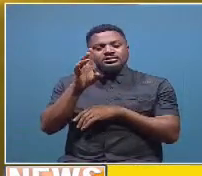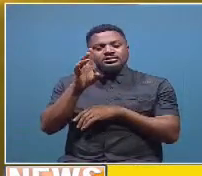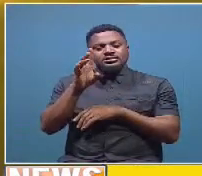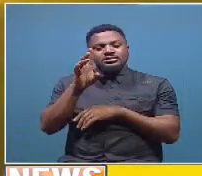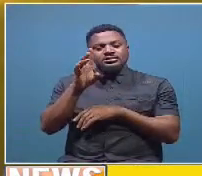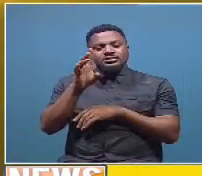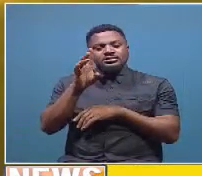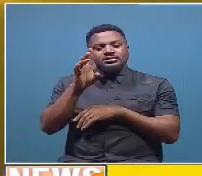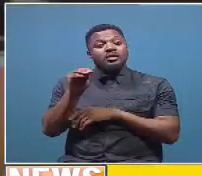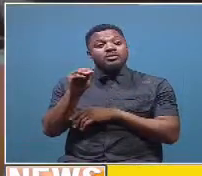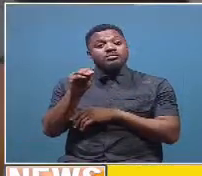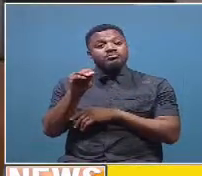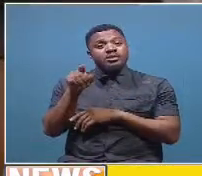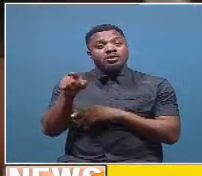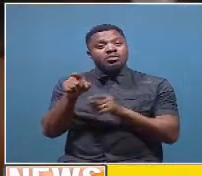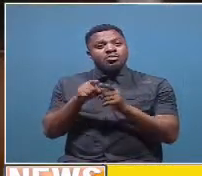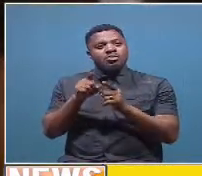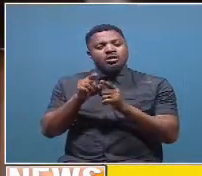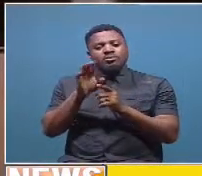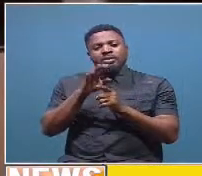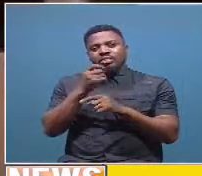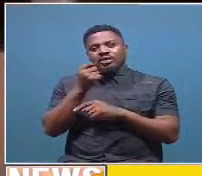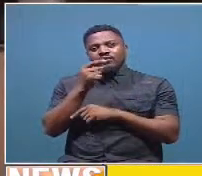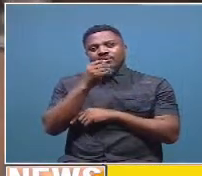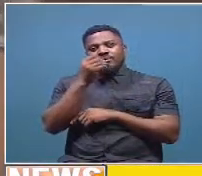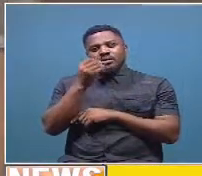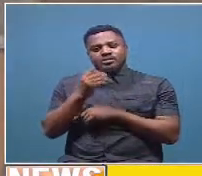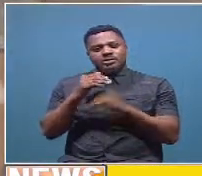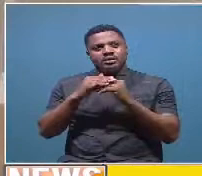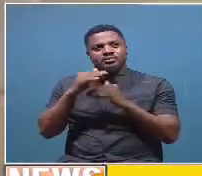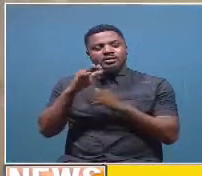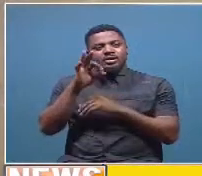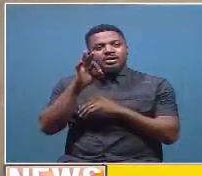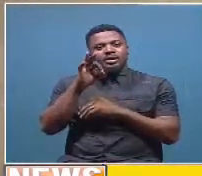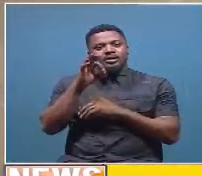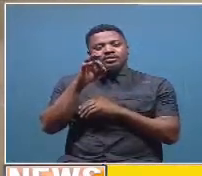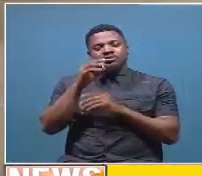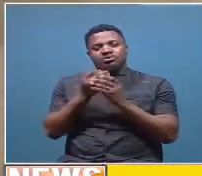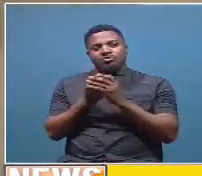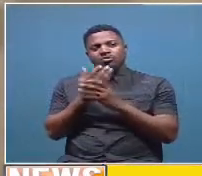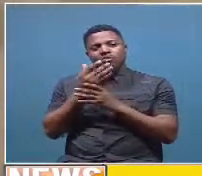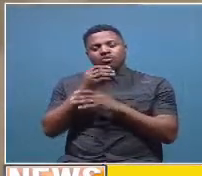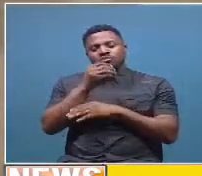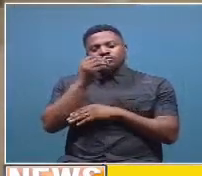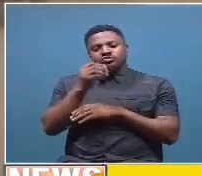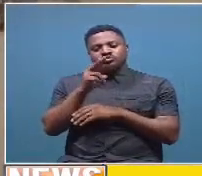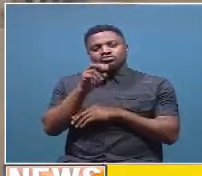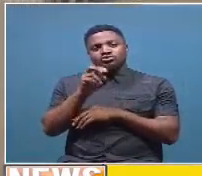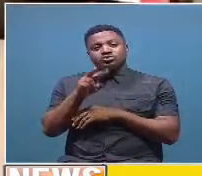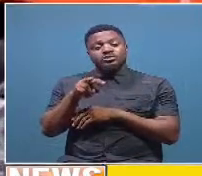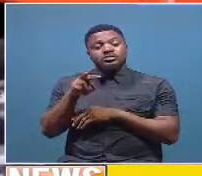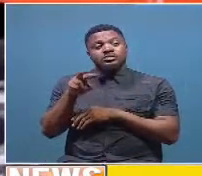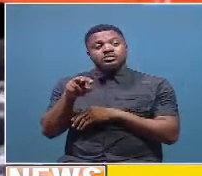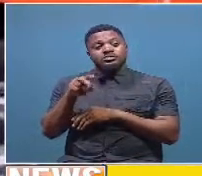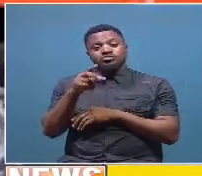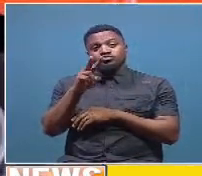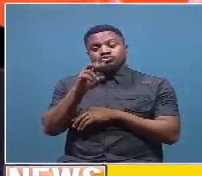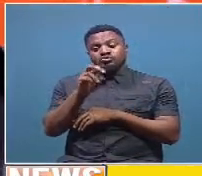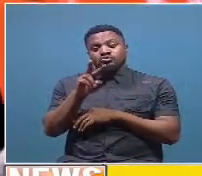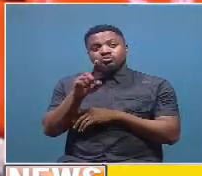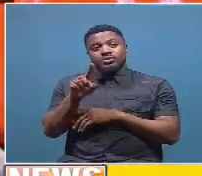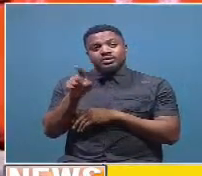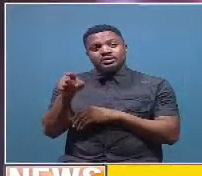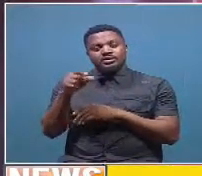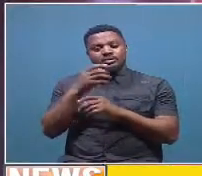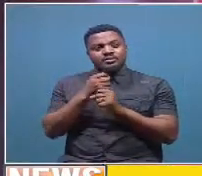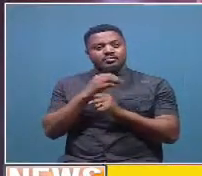886.6 million litres. This is about 11% above the 9% growth of 2020. In 2021, the company